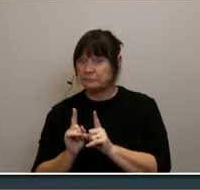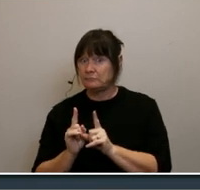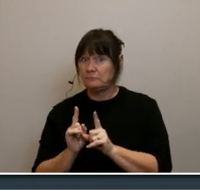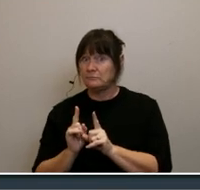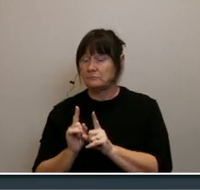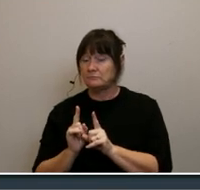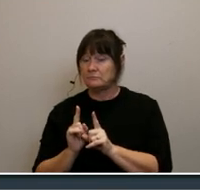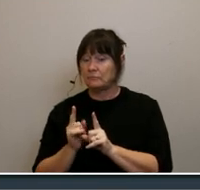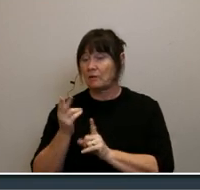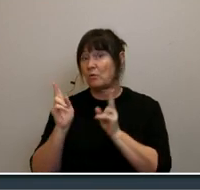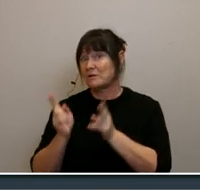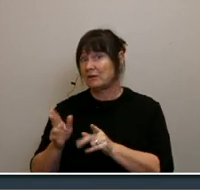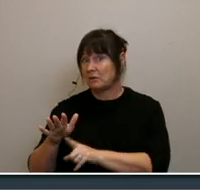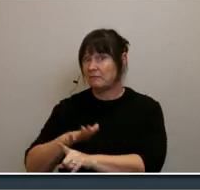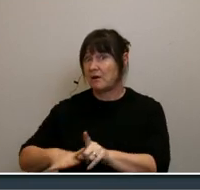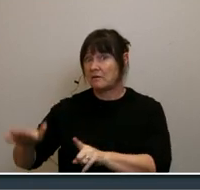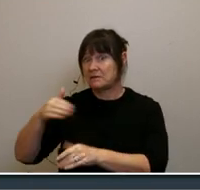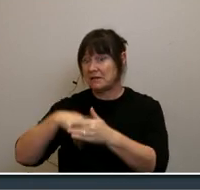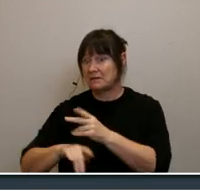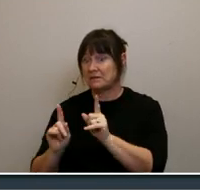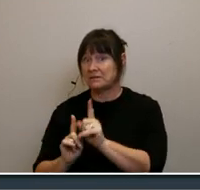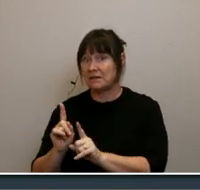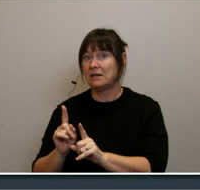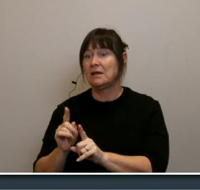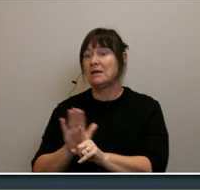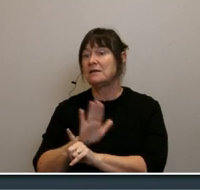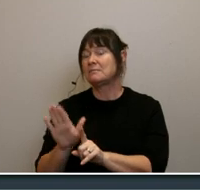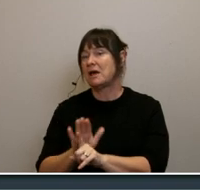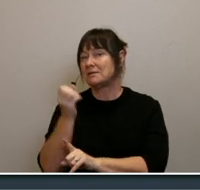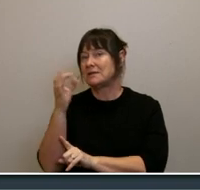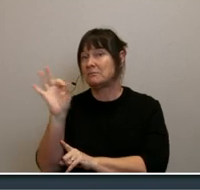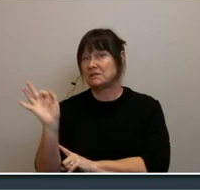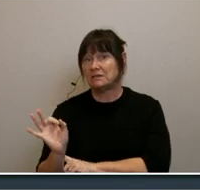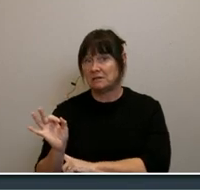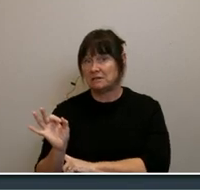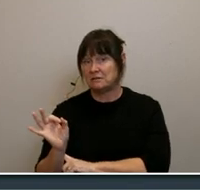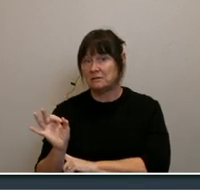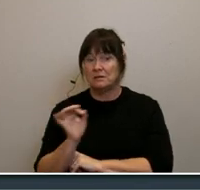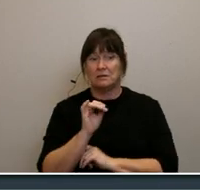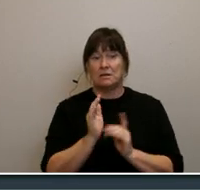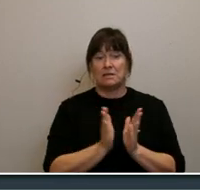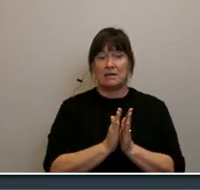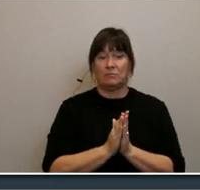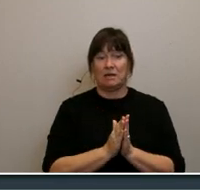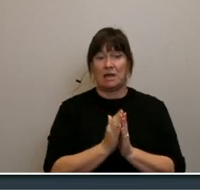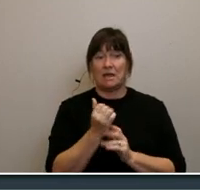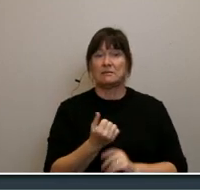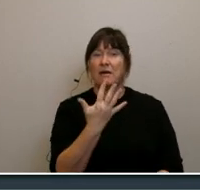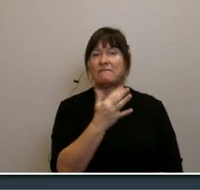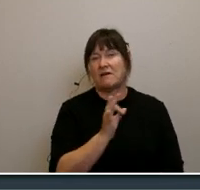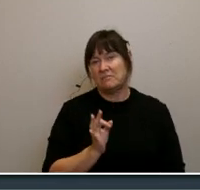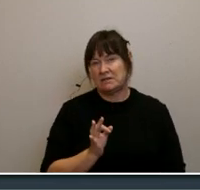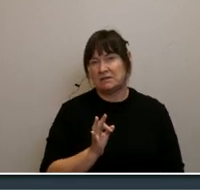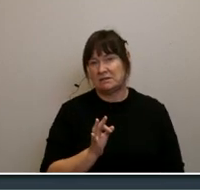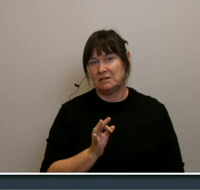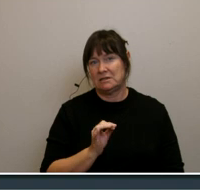space devoted to natural environments, is about 10% of their available space. Napier is at about 5%, even with this